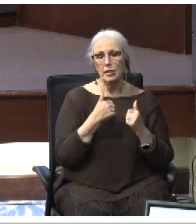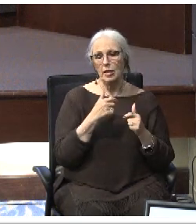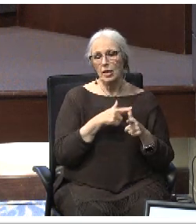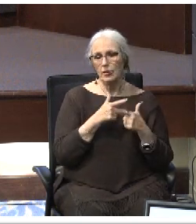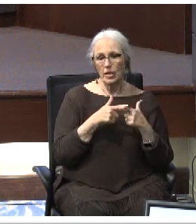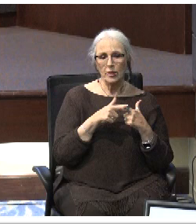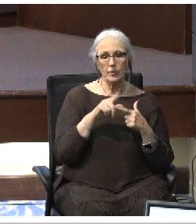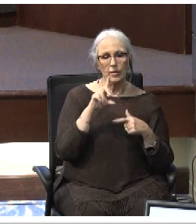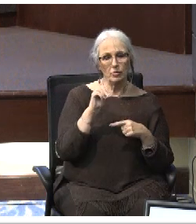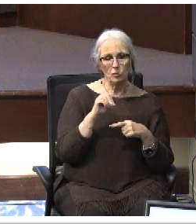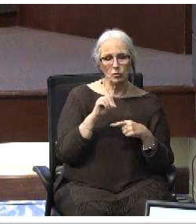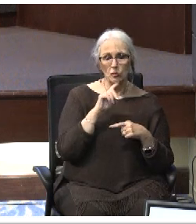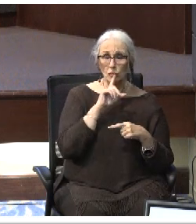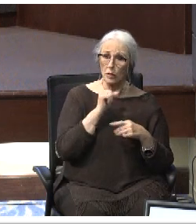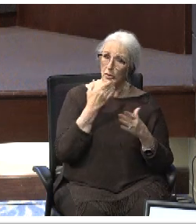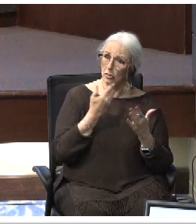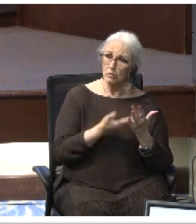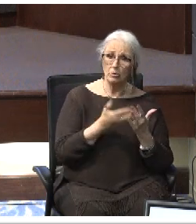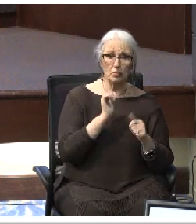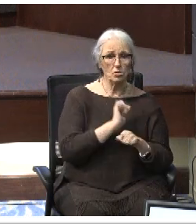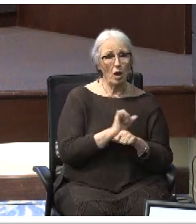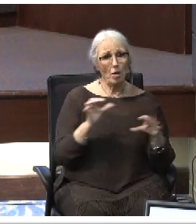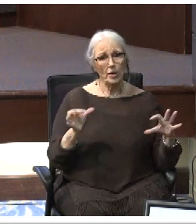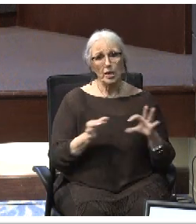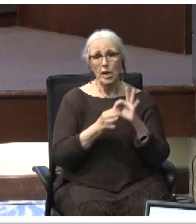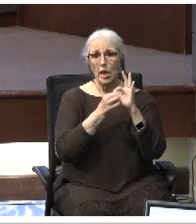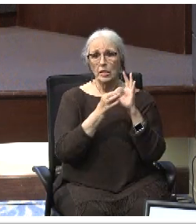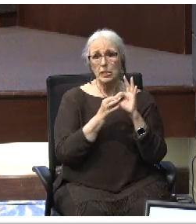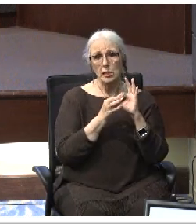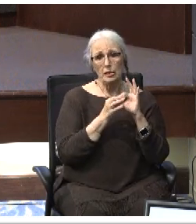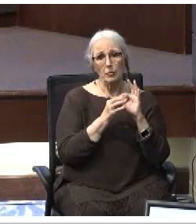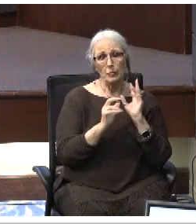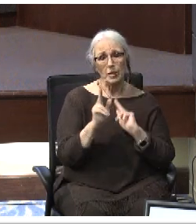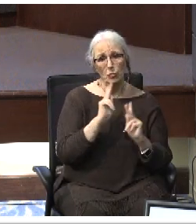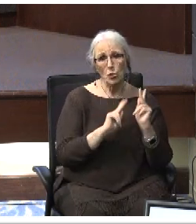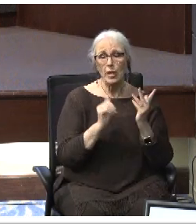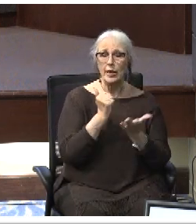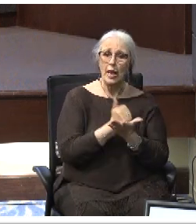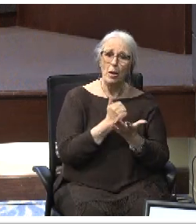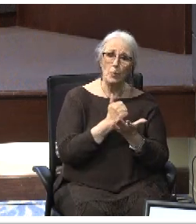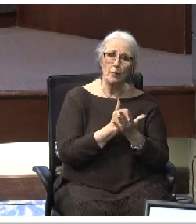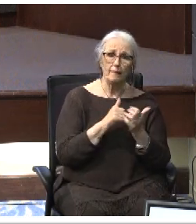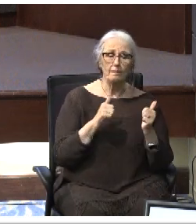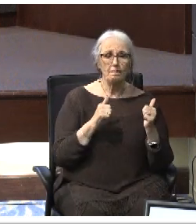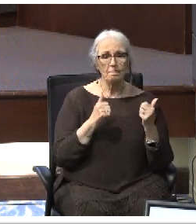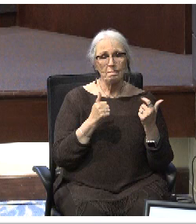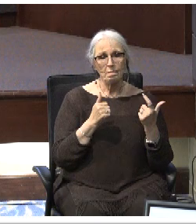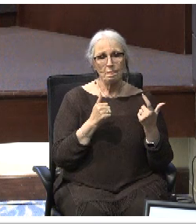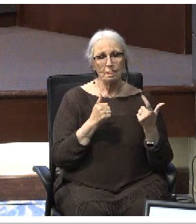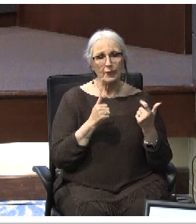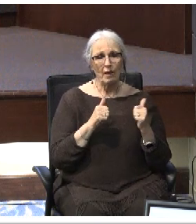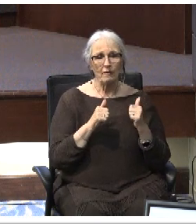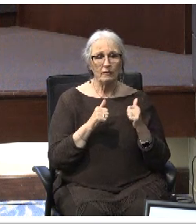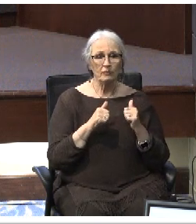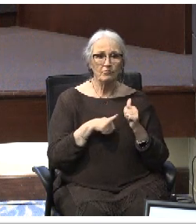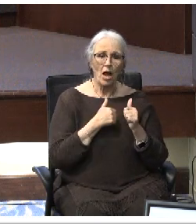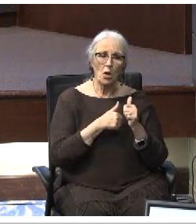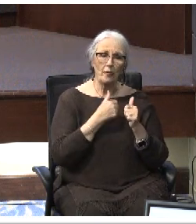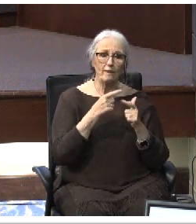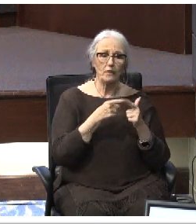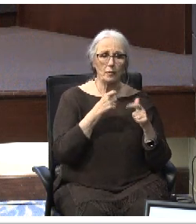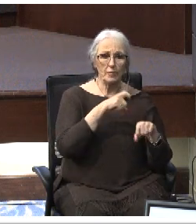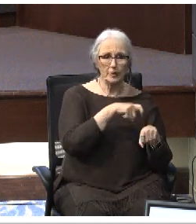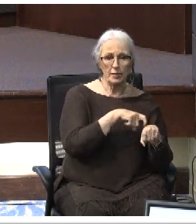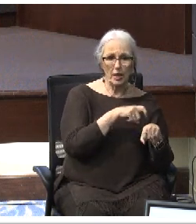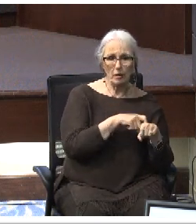do a really good job of connecting people and helping them following them from the moment that they're